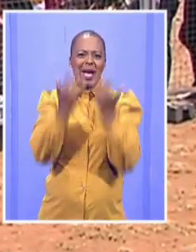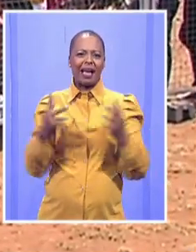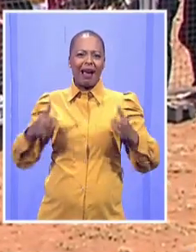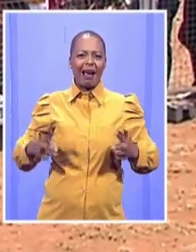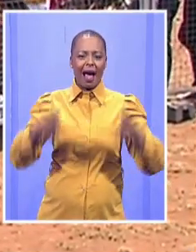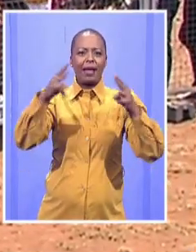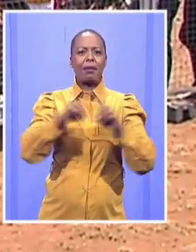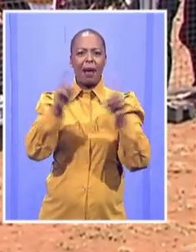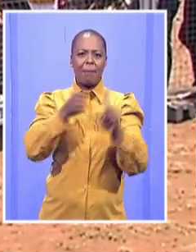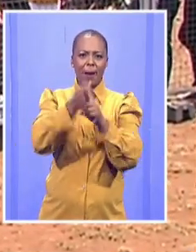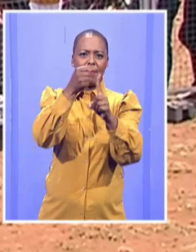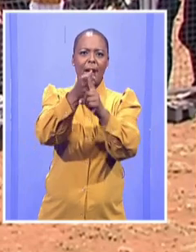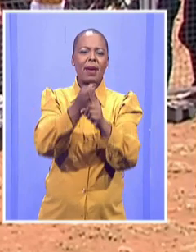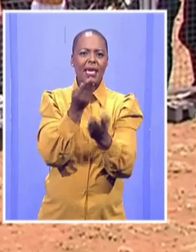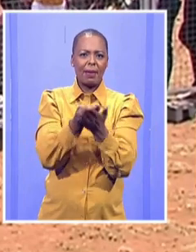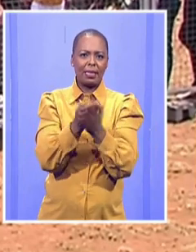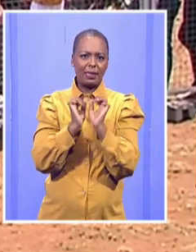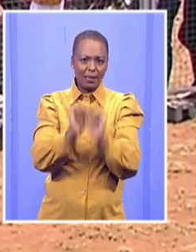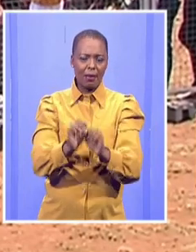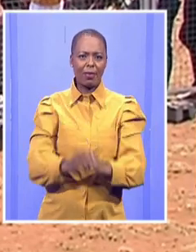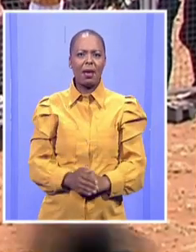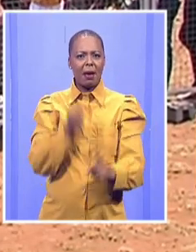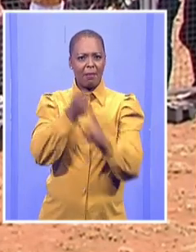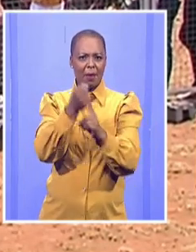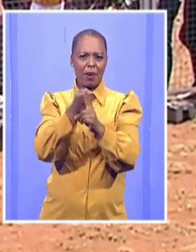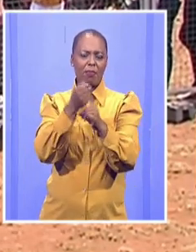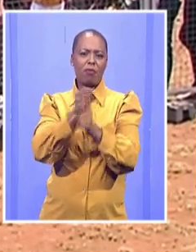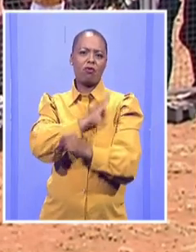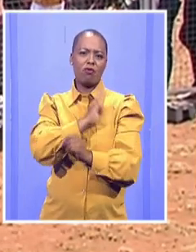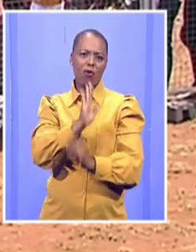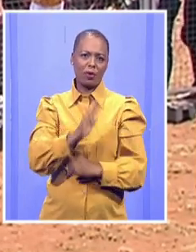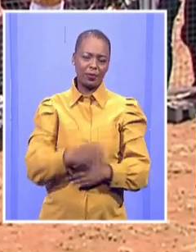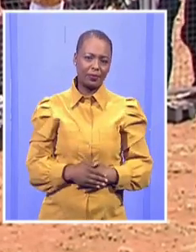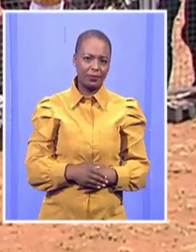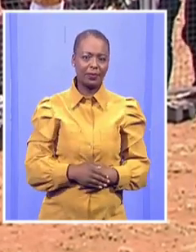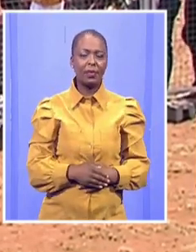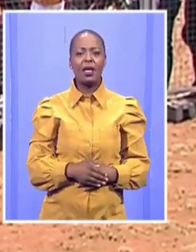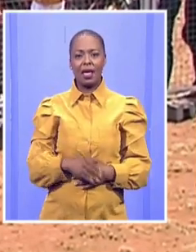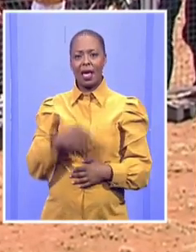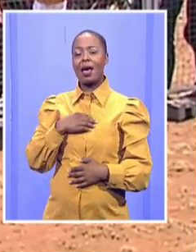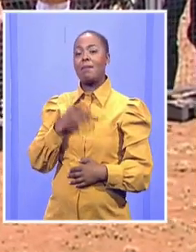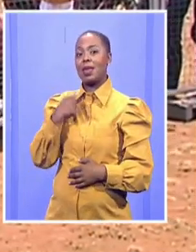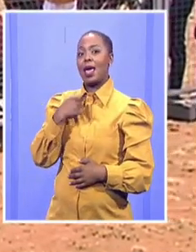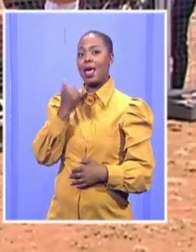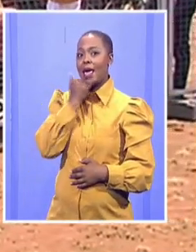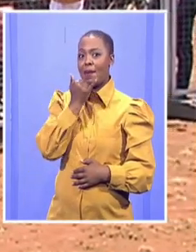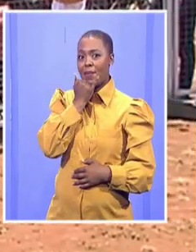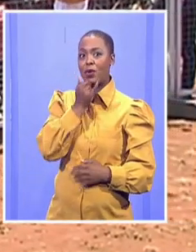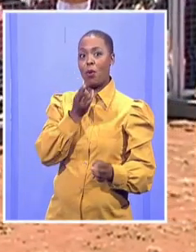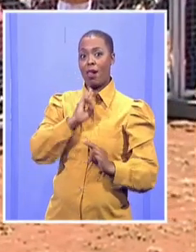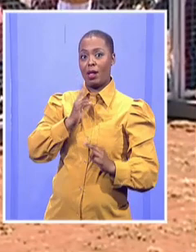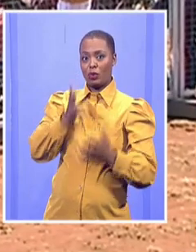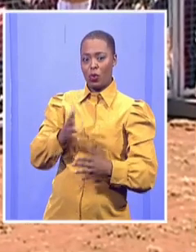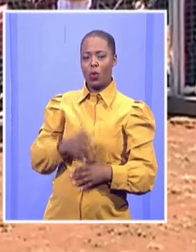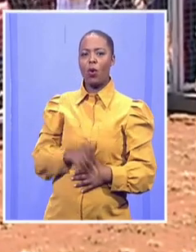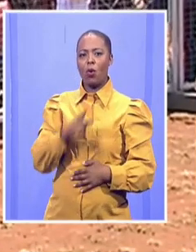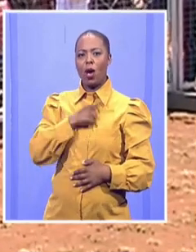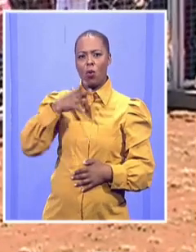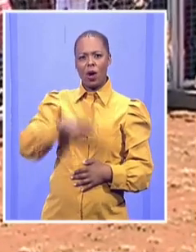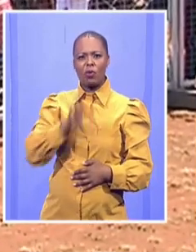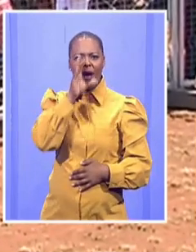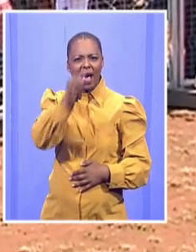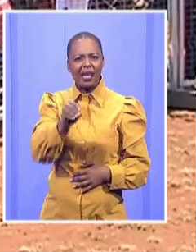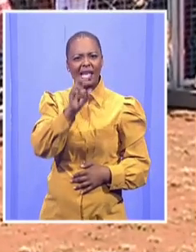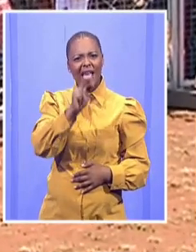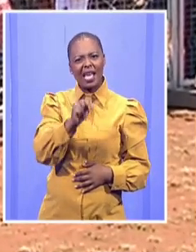fighting capability and they still are a fighting force. I'm so glad you answered that question, because I was just about to ask you about the SANDF's